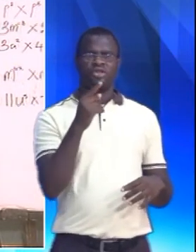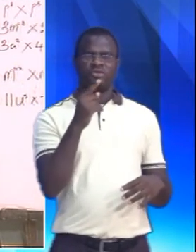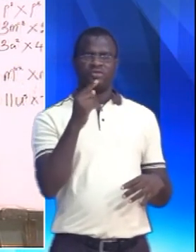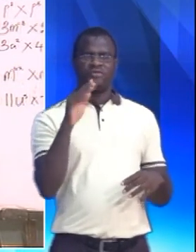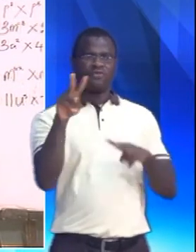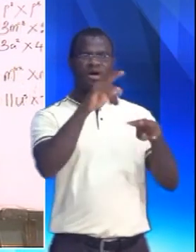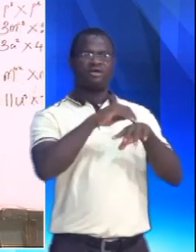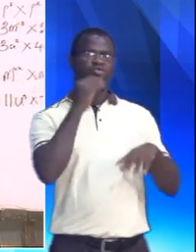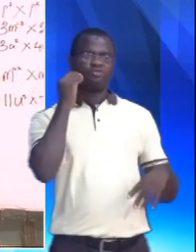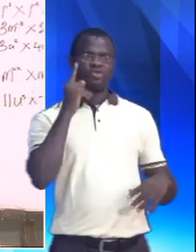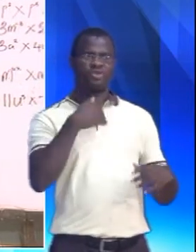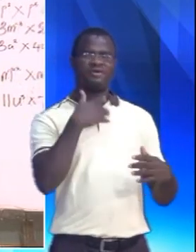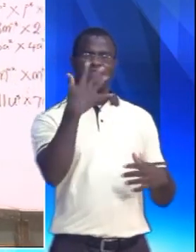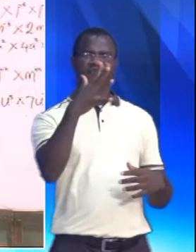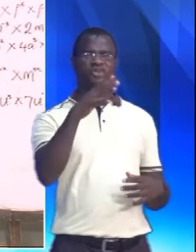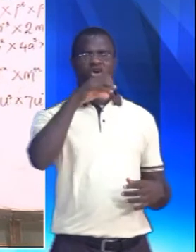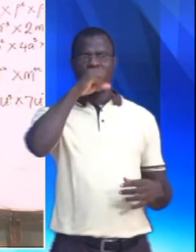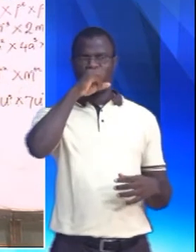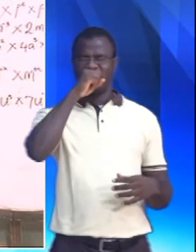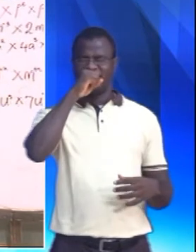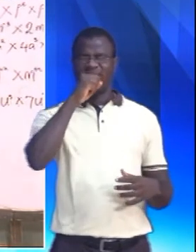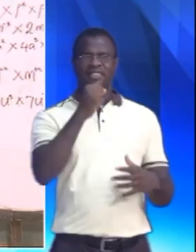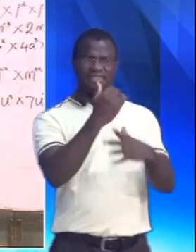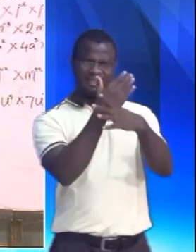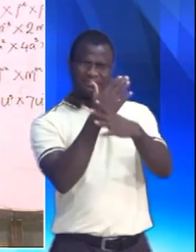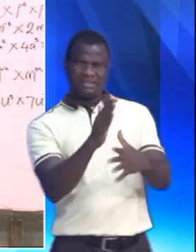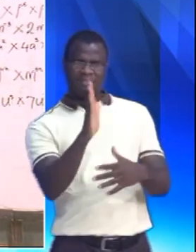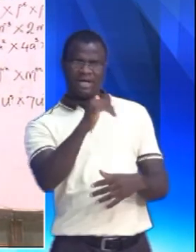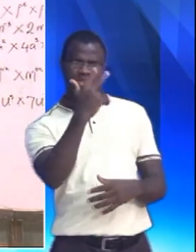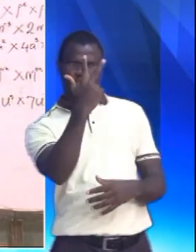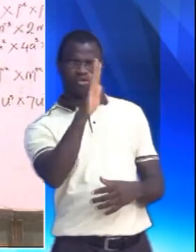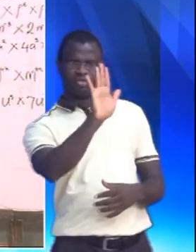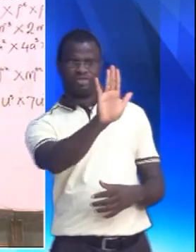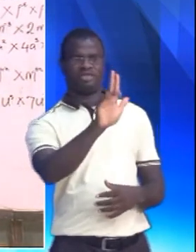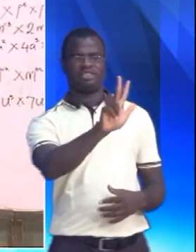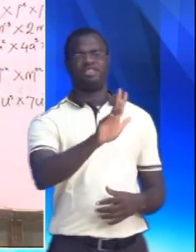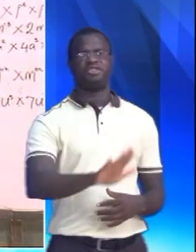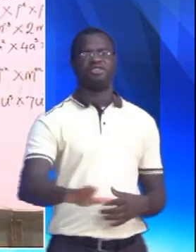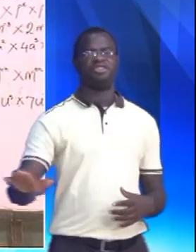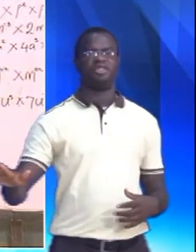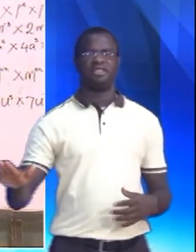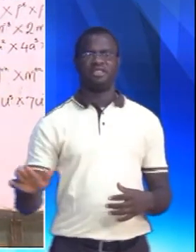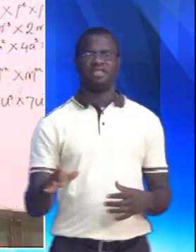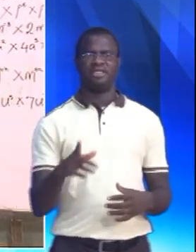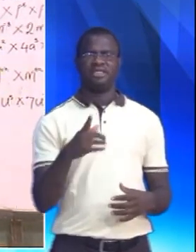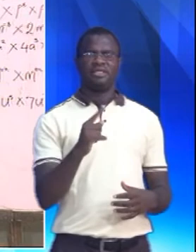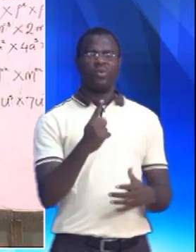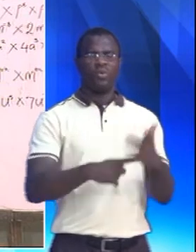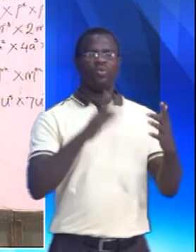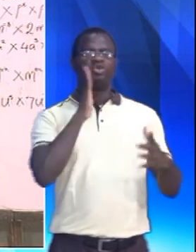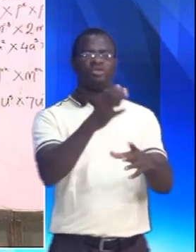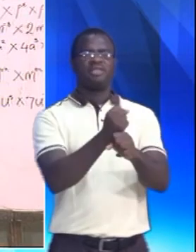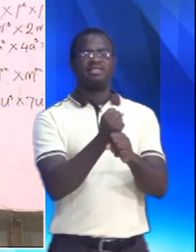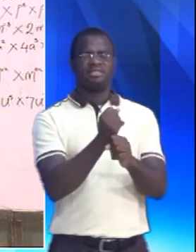You are to divide the 15 oranges for your 3 children. How much is each of your children going to